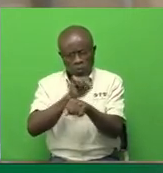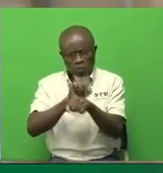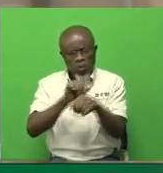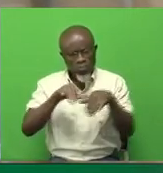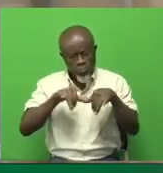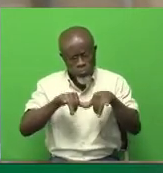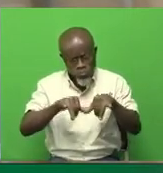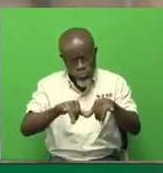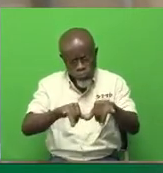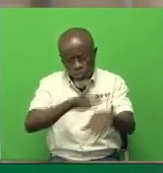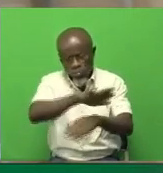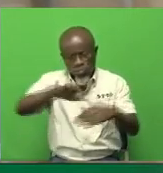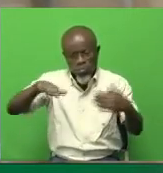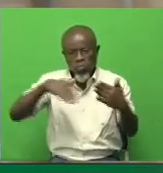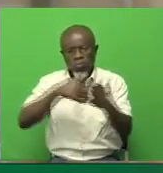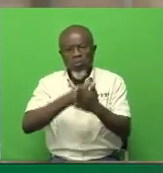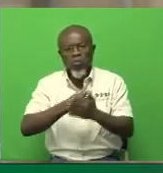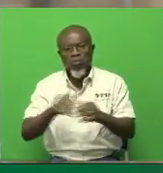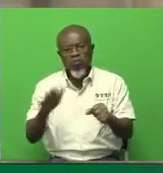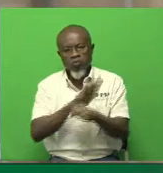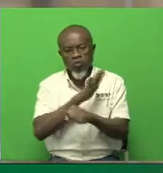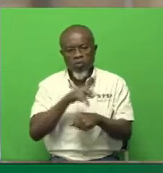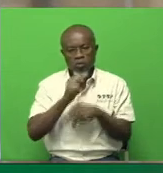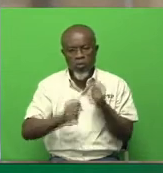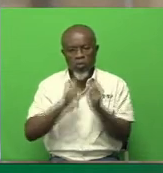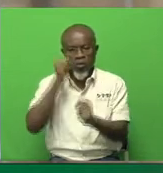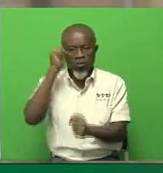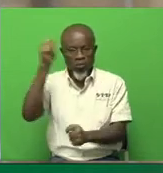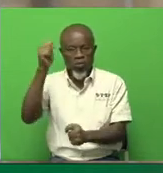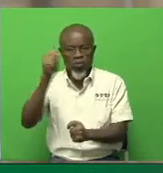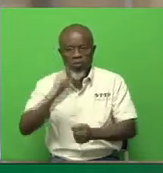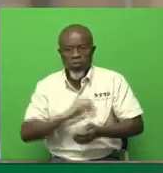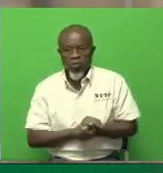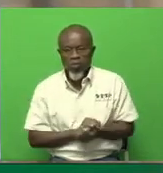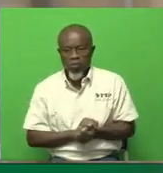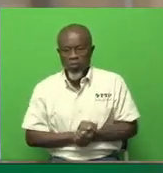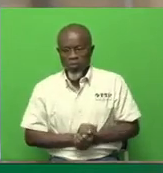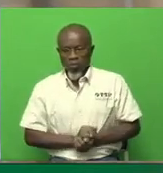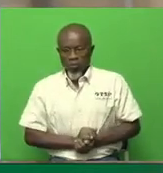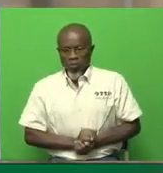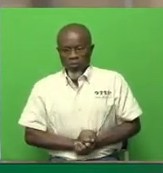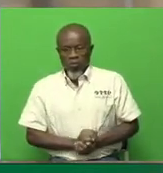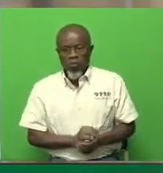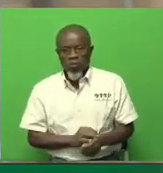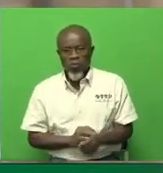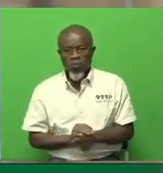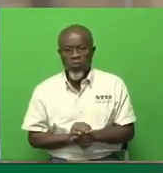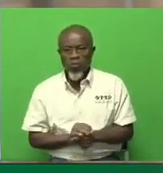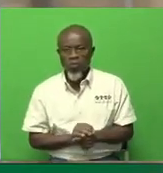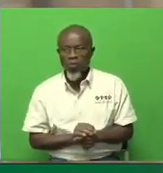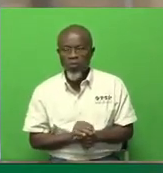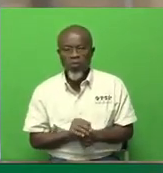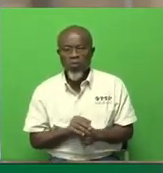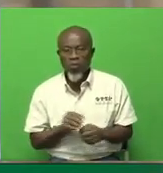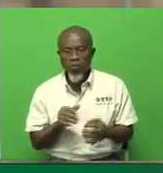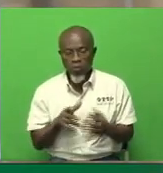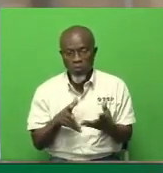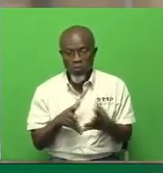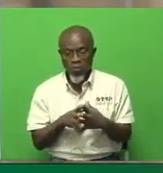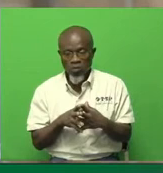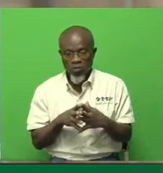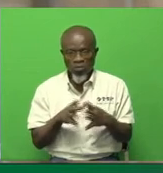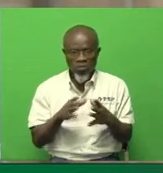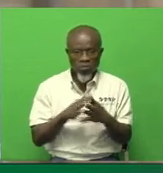and will launch a new suite of Digital Services in the areas of home automation Security Solutions